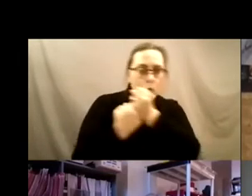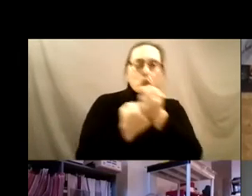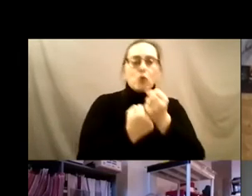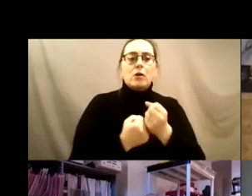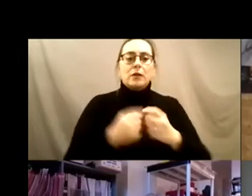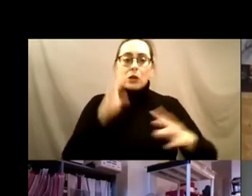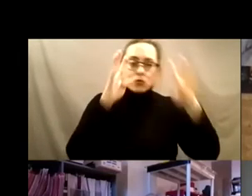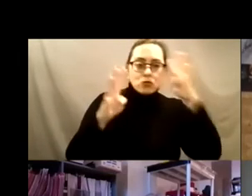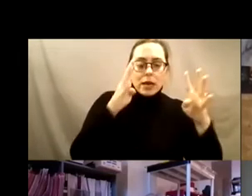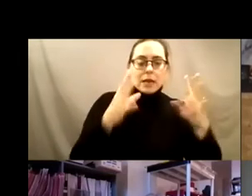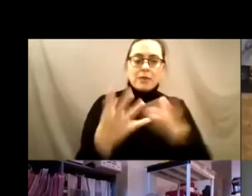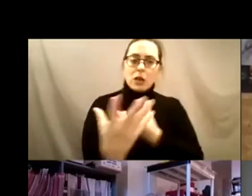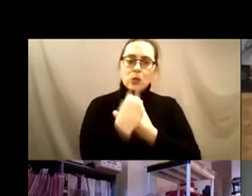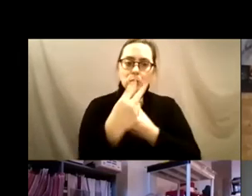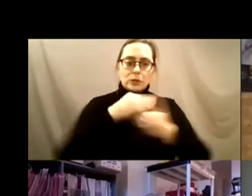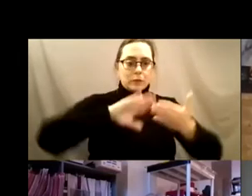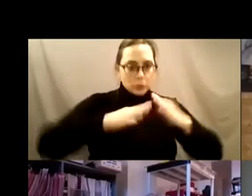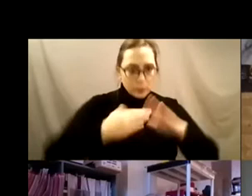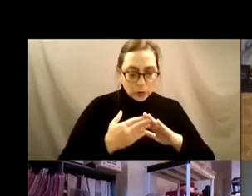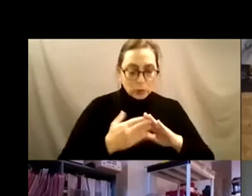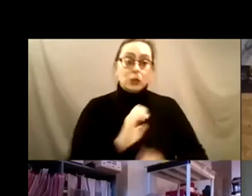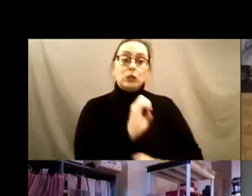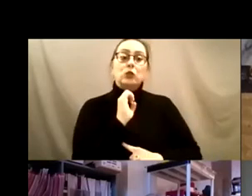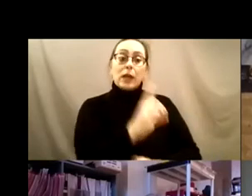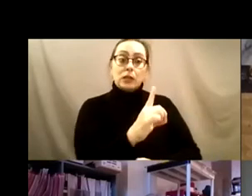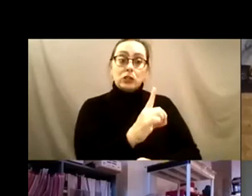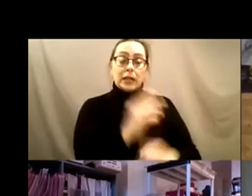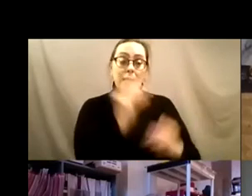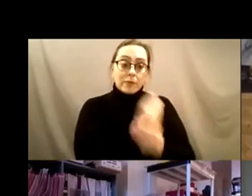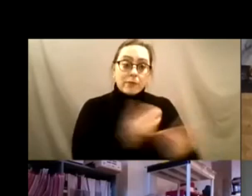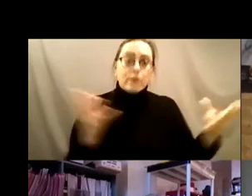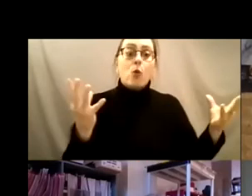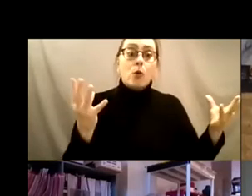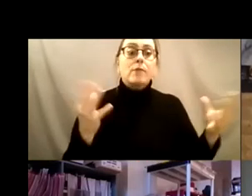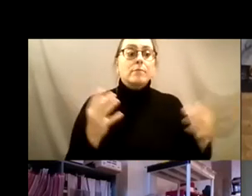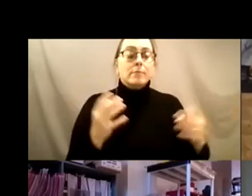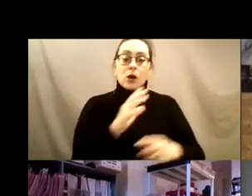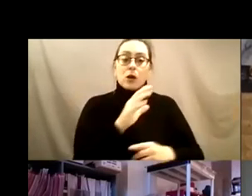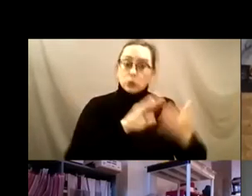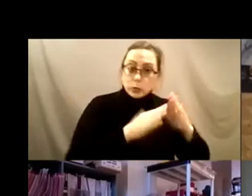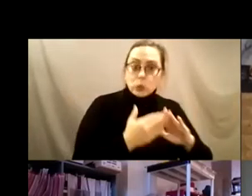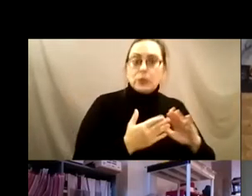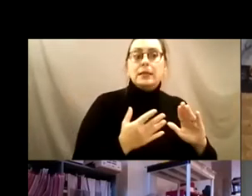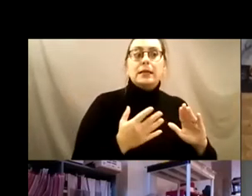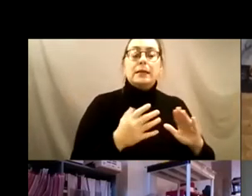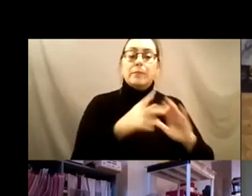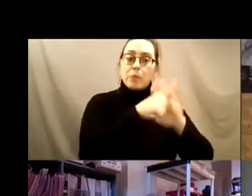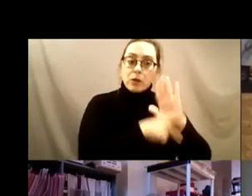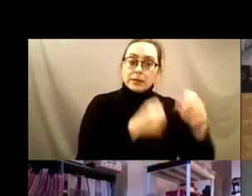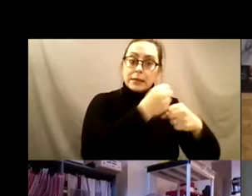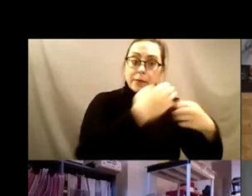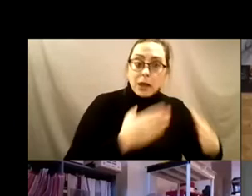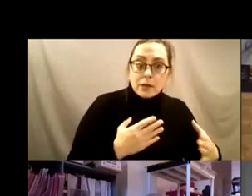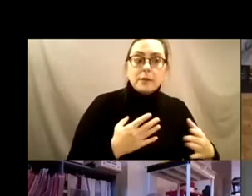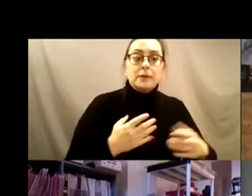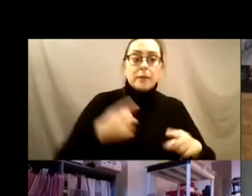community, to educate and inform the arts community, policymakers, and art funders about artists and